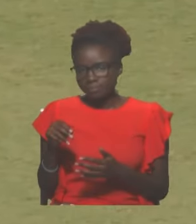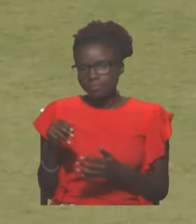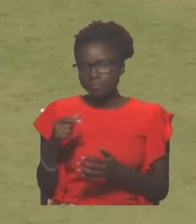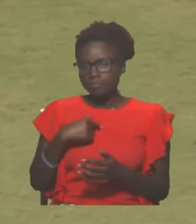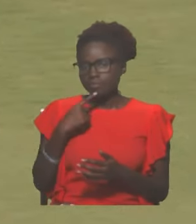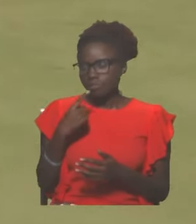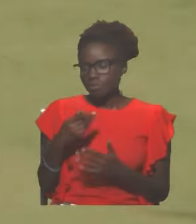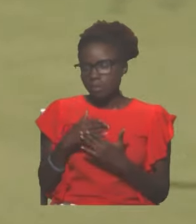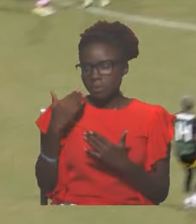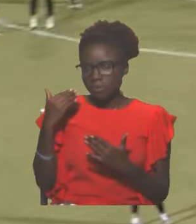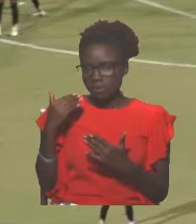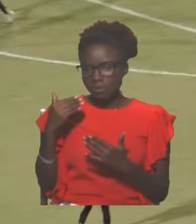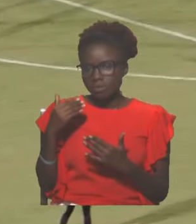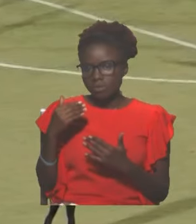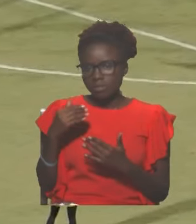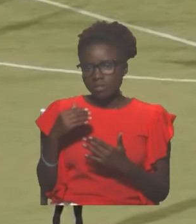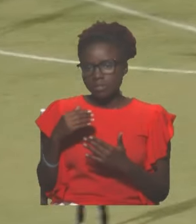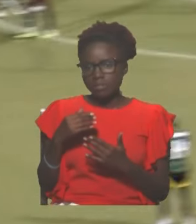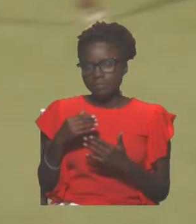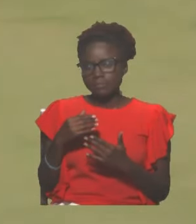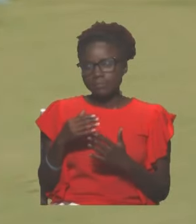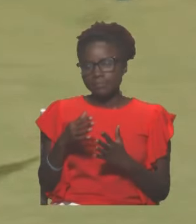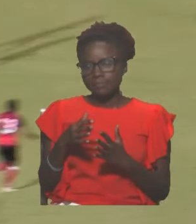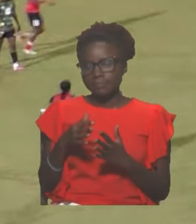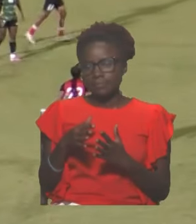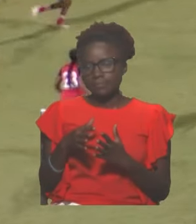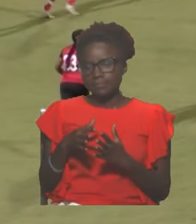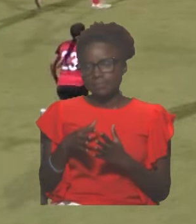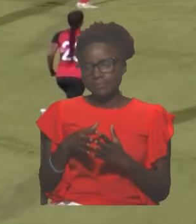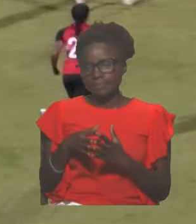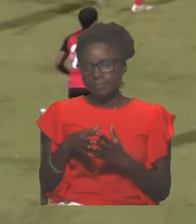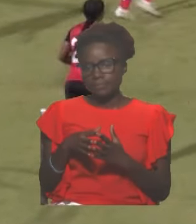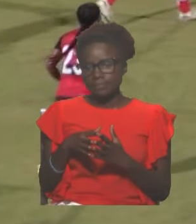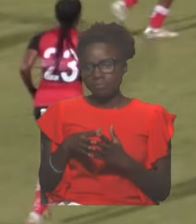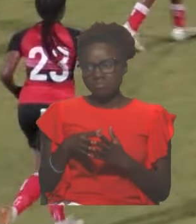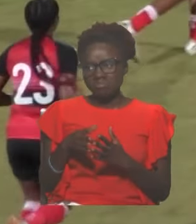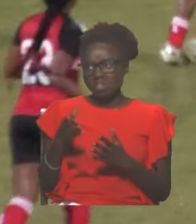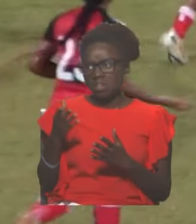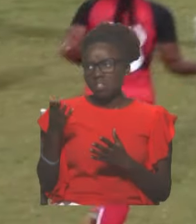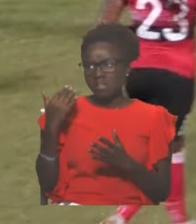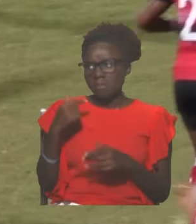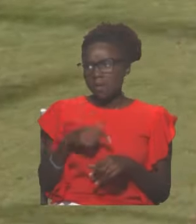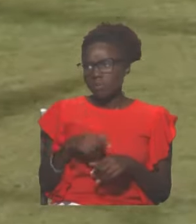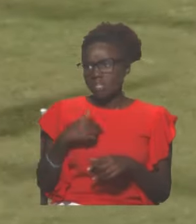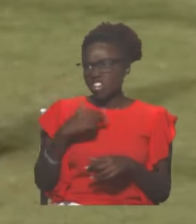are playing in season, where probably we only had 3 players that